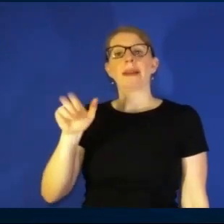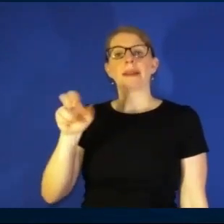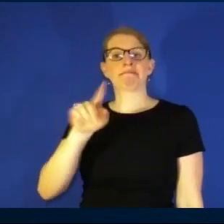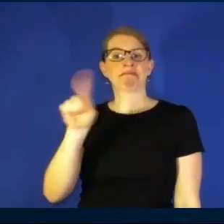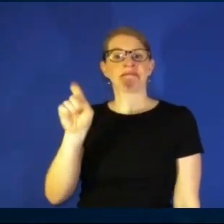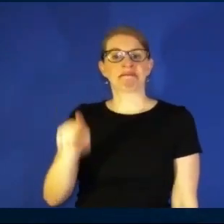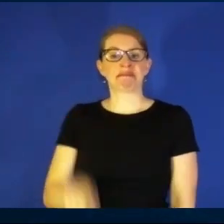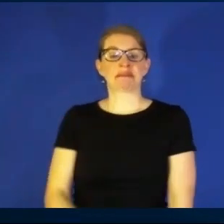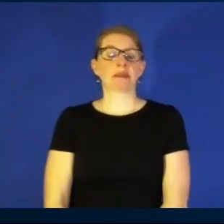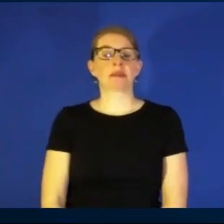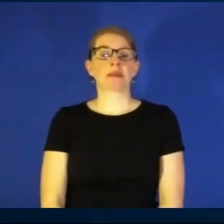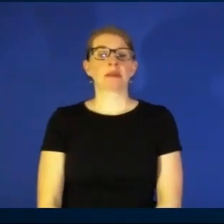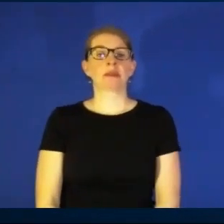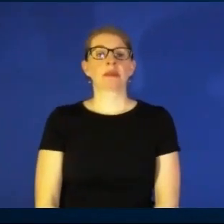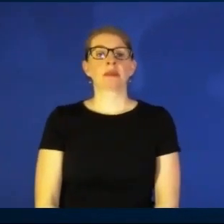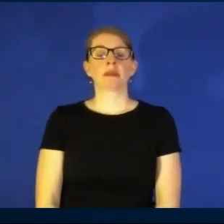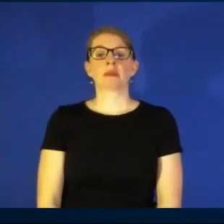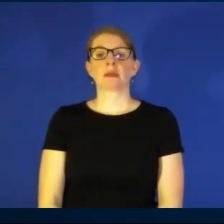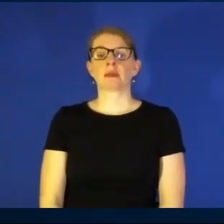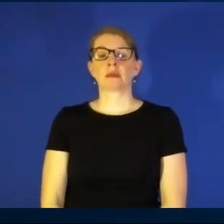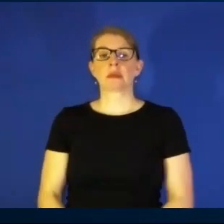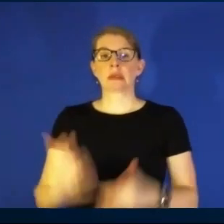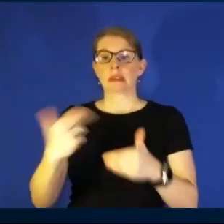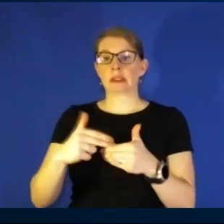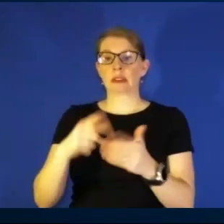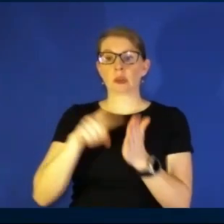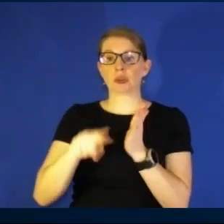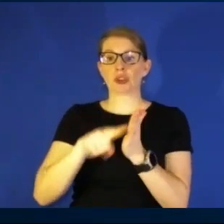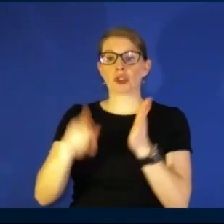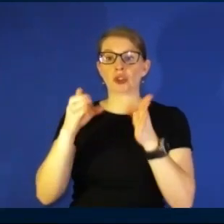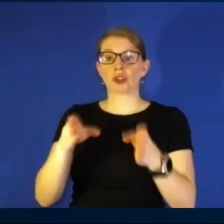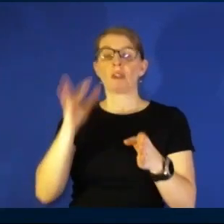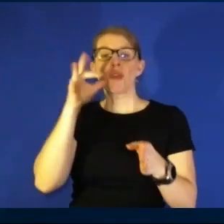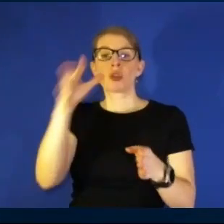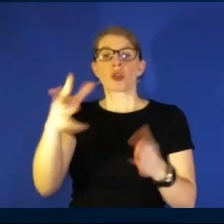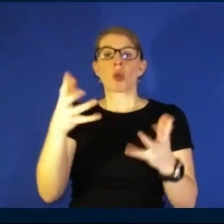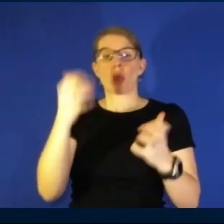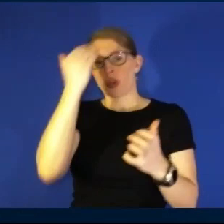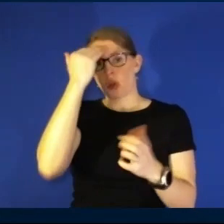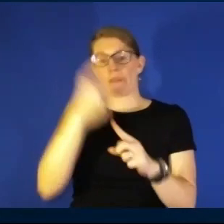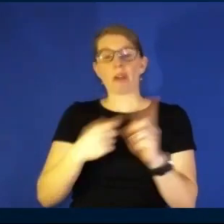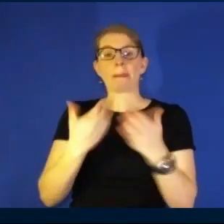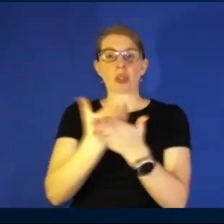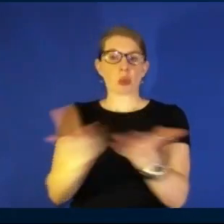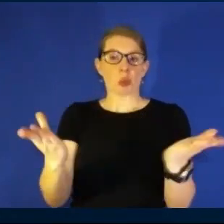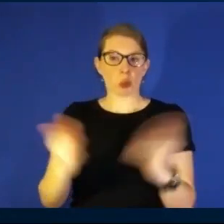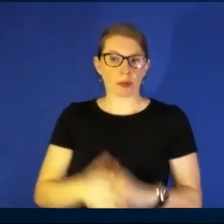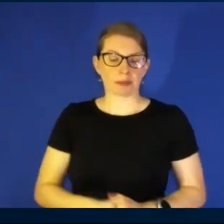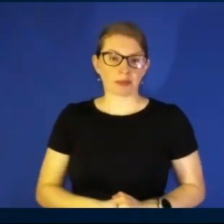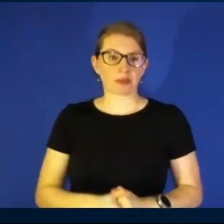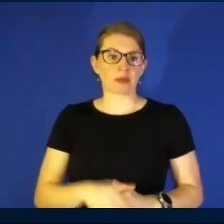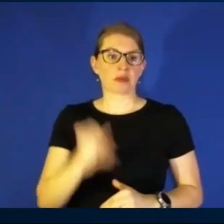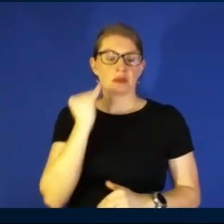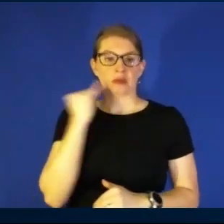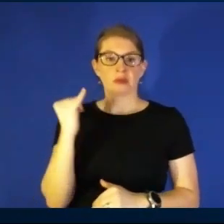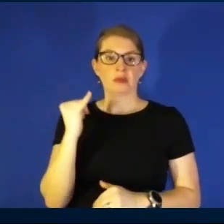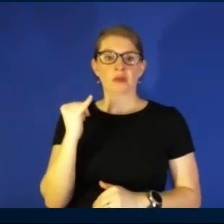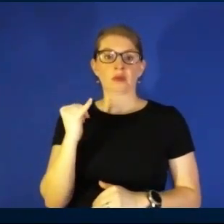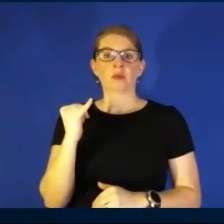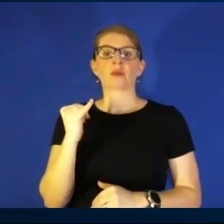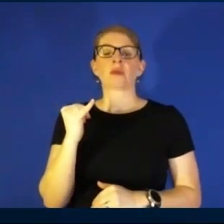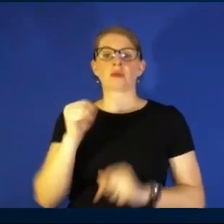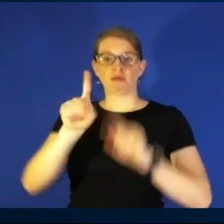What do your guests think researchers of the future would want to know from you? Like if you could ask questions of the frontline workers during